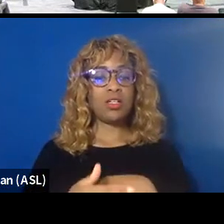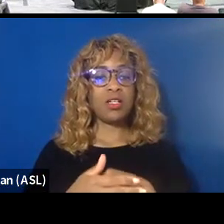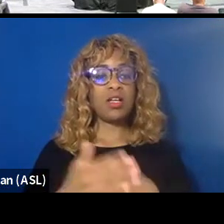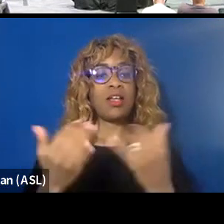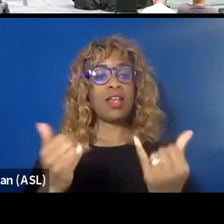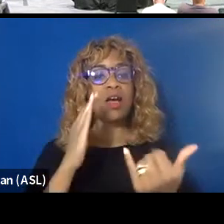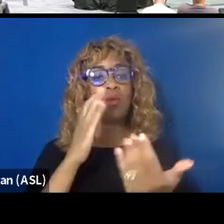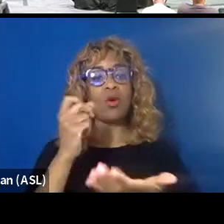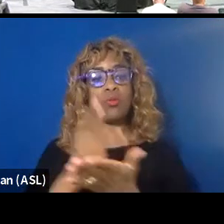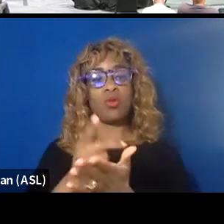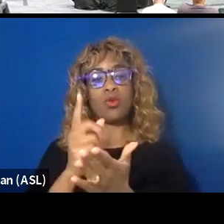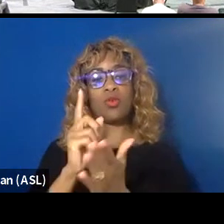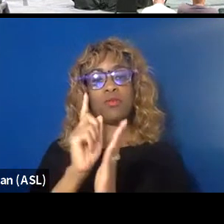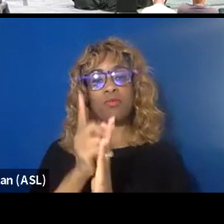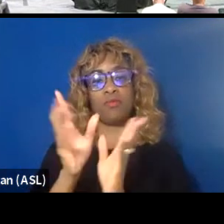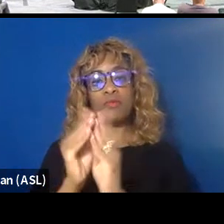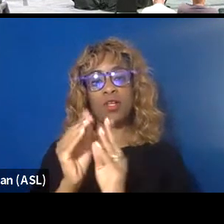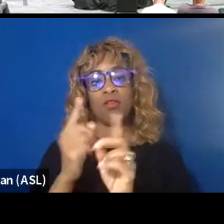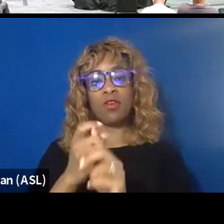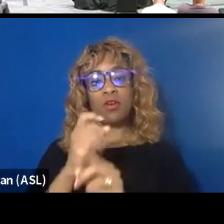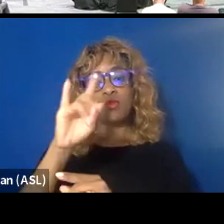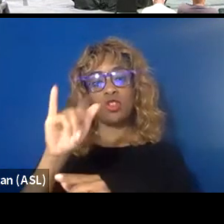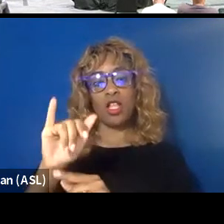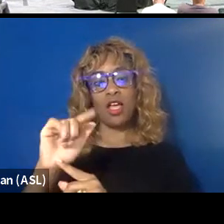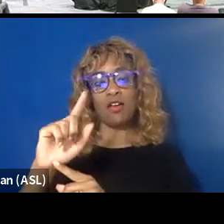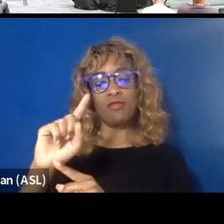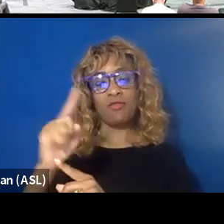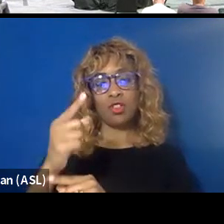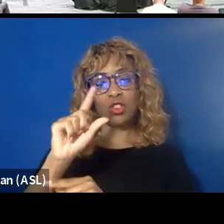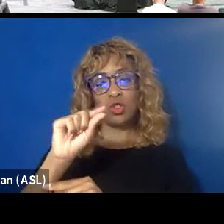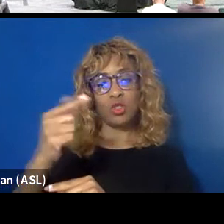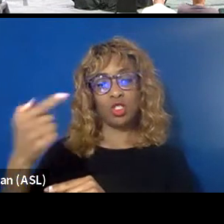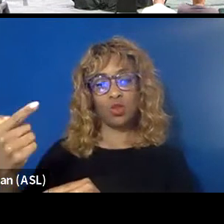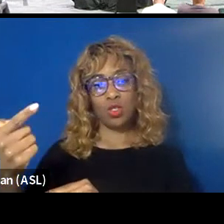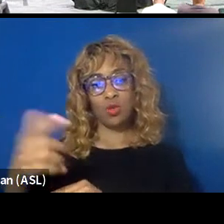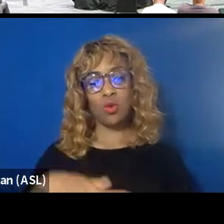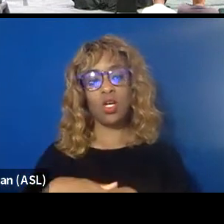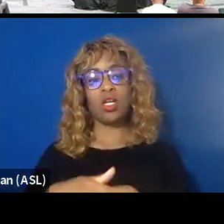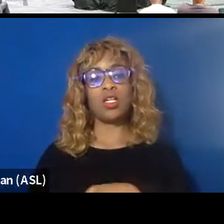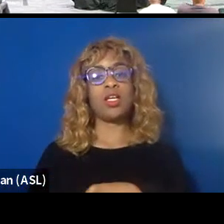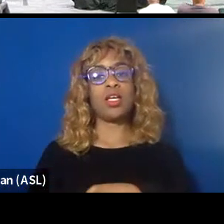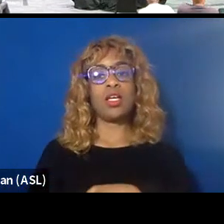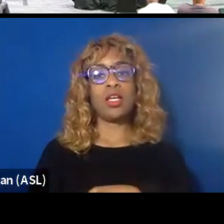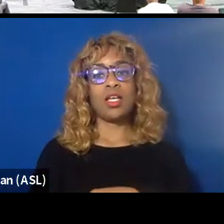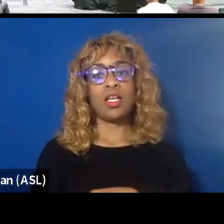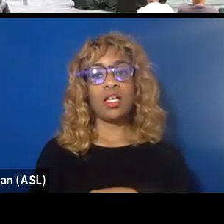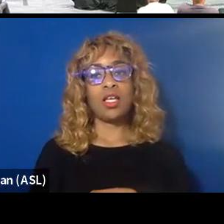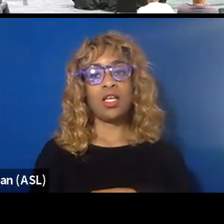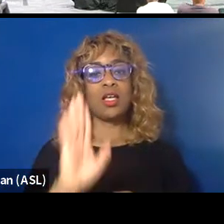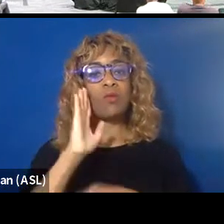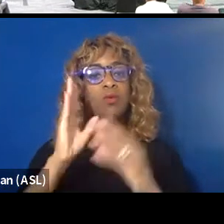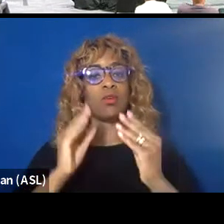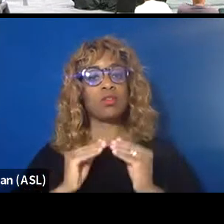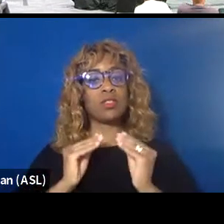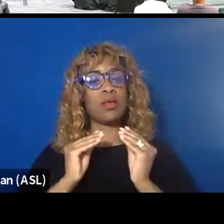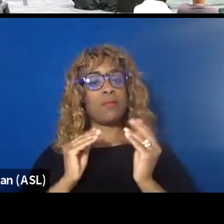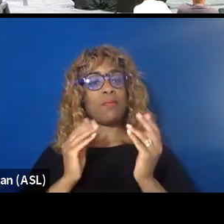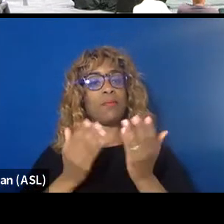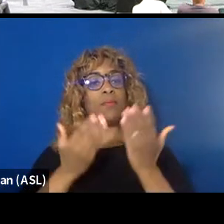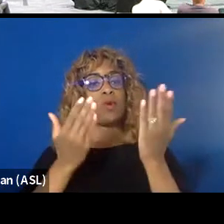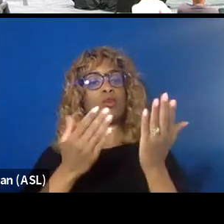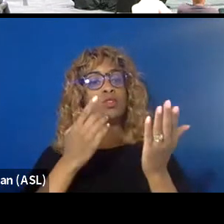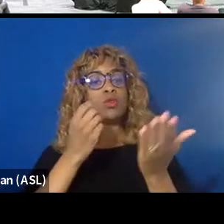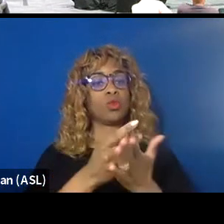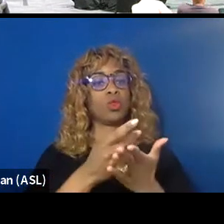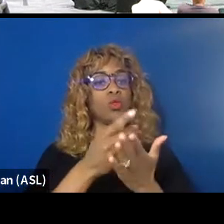minutes from July 1st, 2021. It's a commission meeting. I would entertain a motion to approve the minutes from the